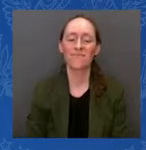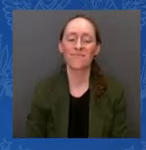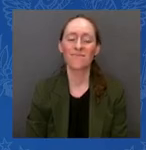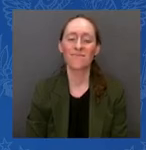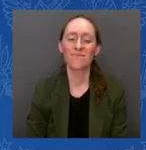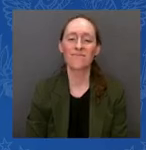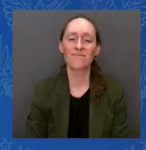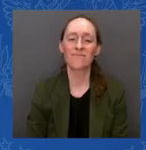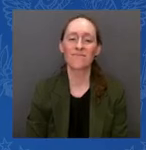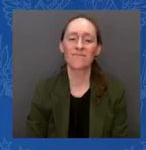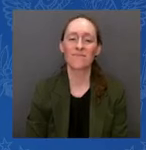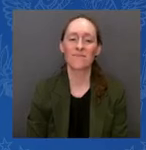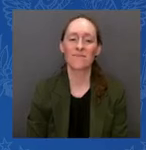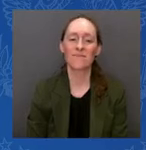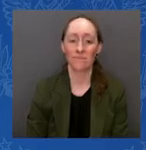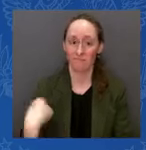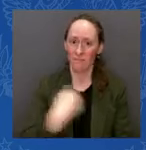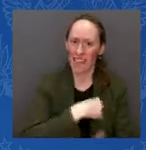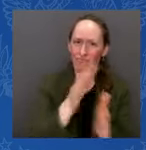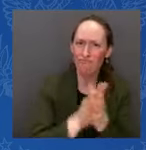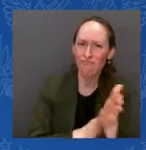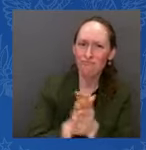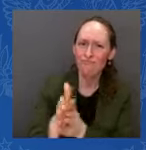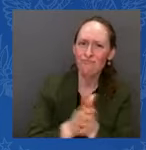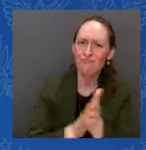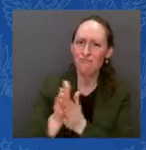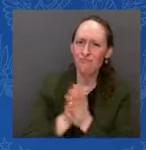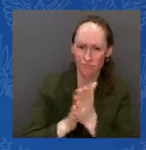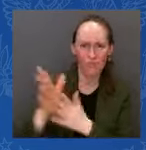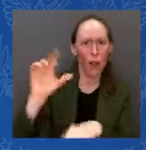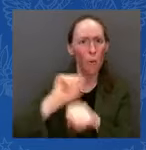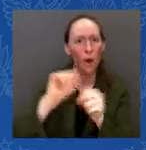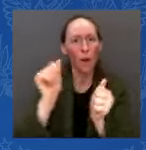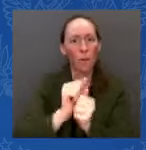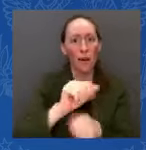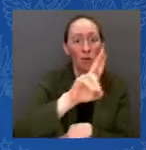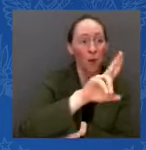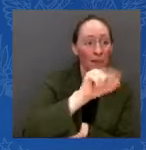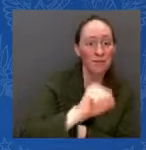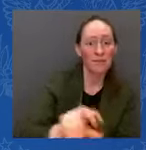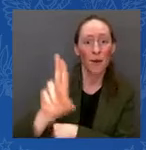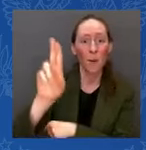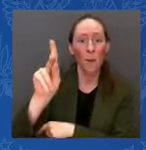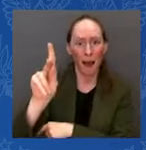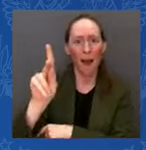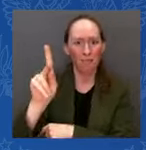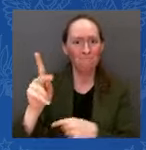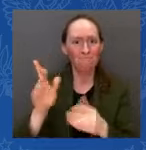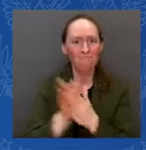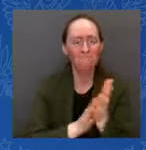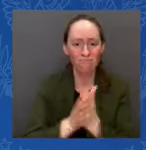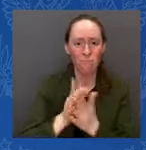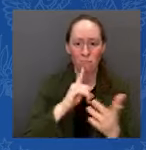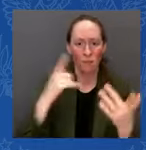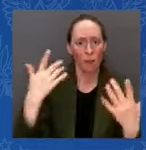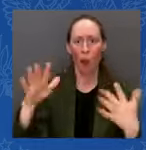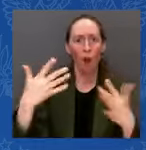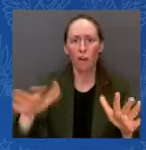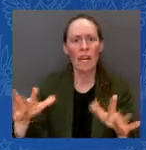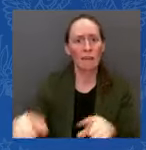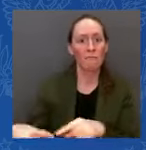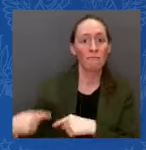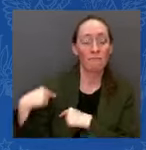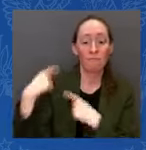counterparts. Already, today, there are Australian submariners undergoing nuclear power training in